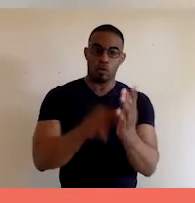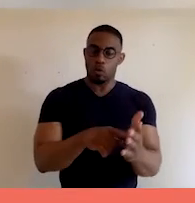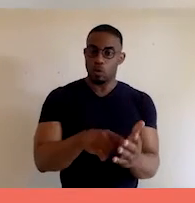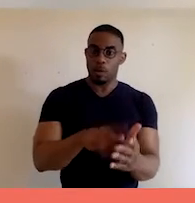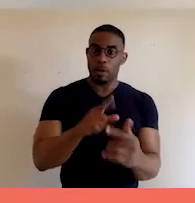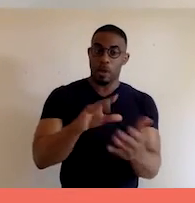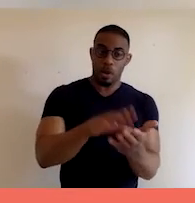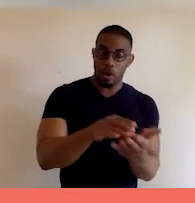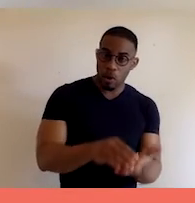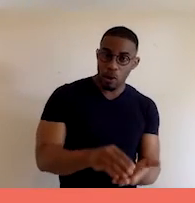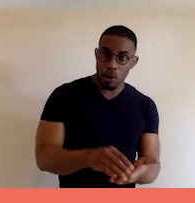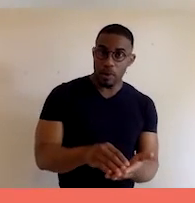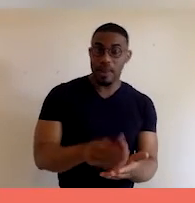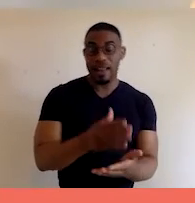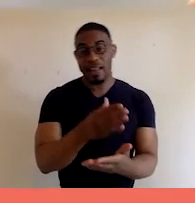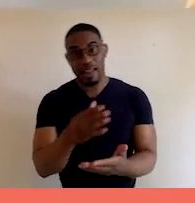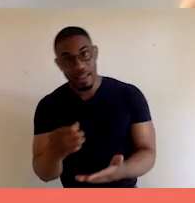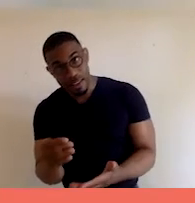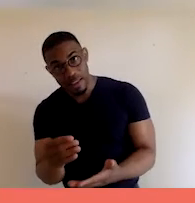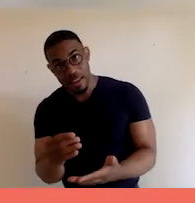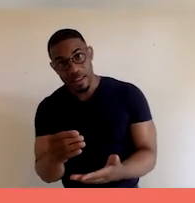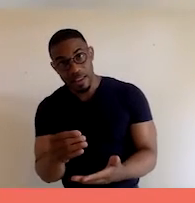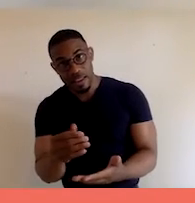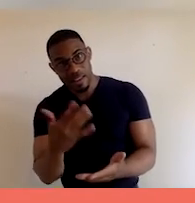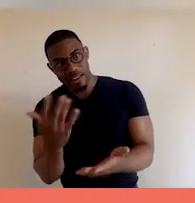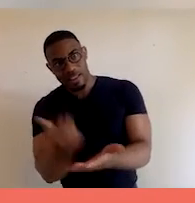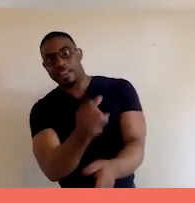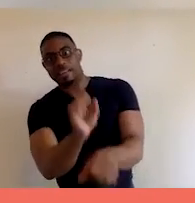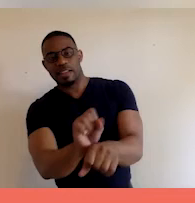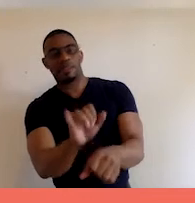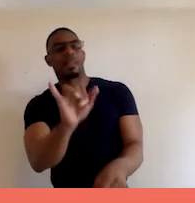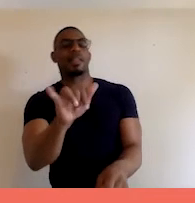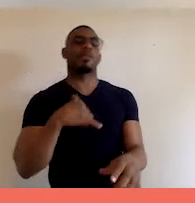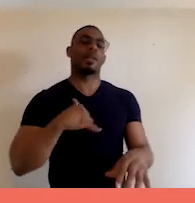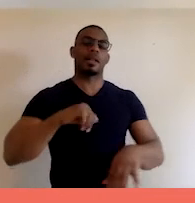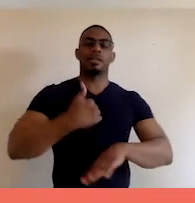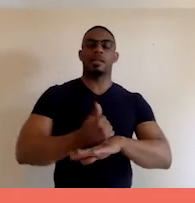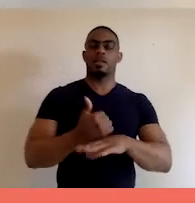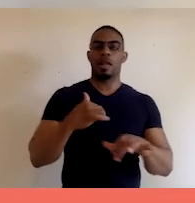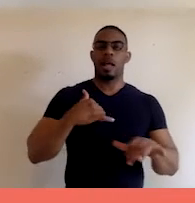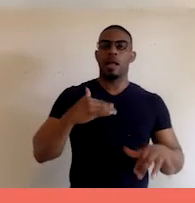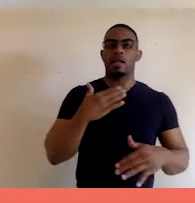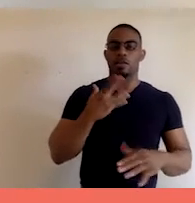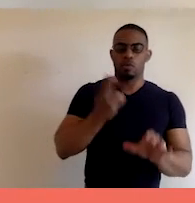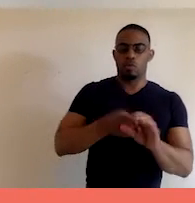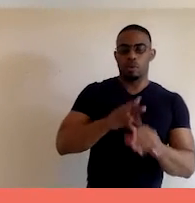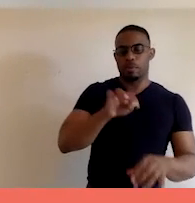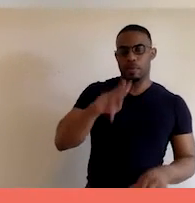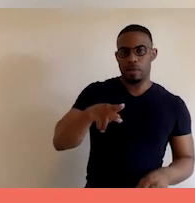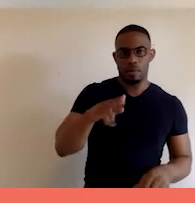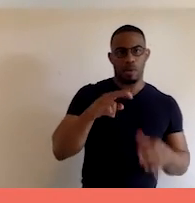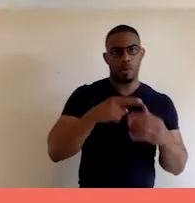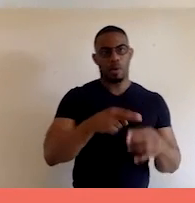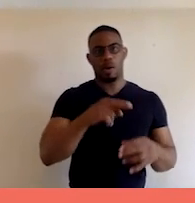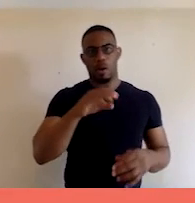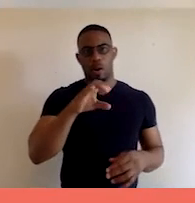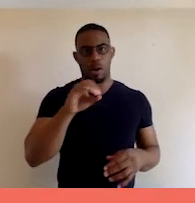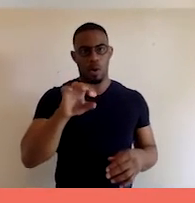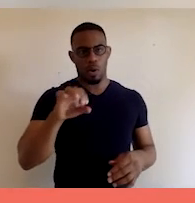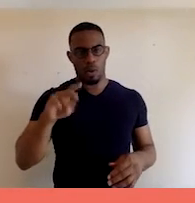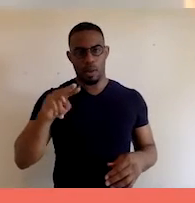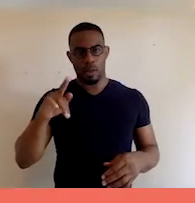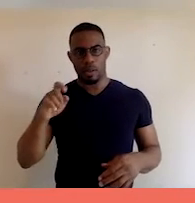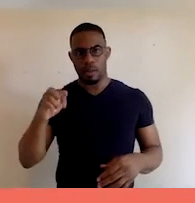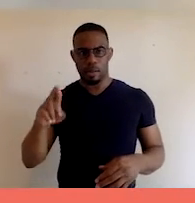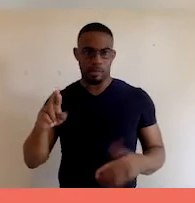passionate about what they're learning, and land a job. So that is what I set out to do. I joined a meetup, and the group was called Code Connector. And they're a great